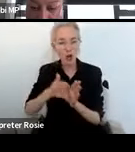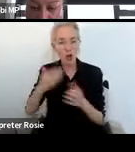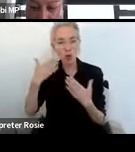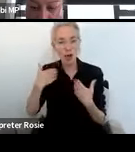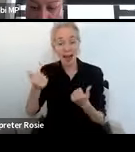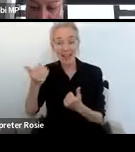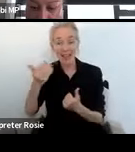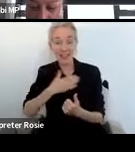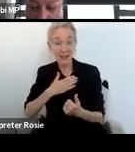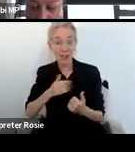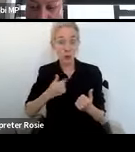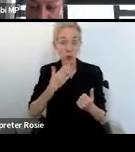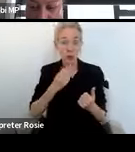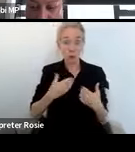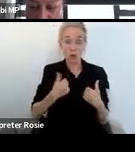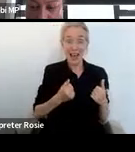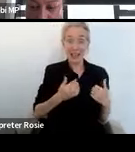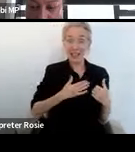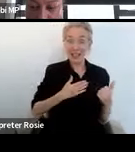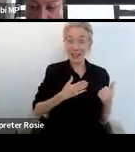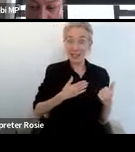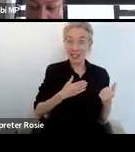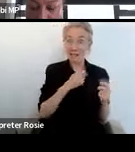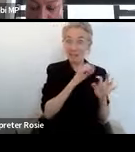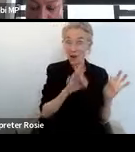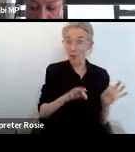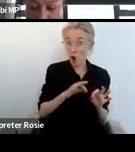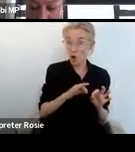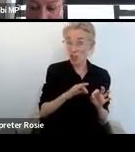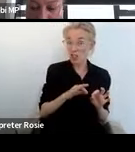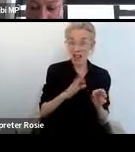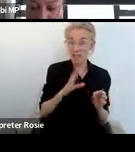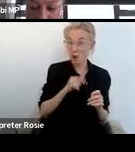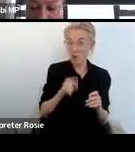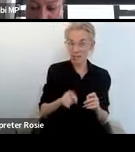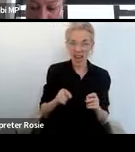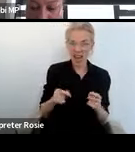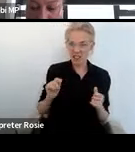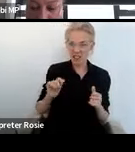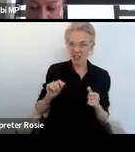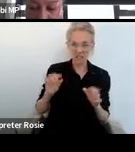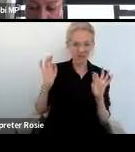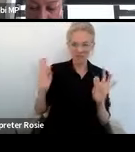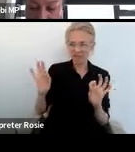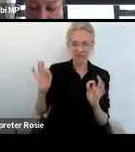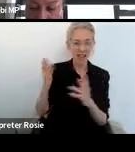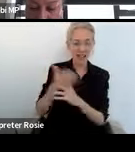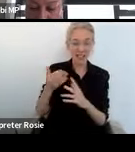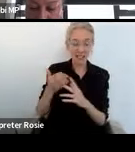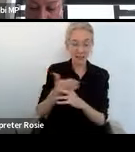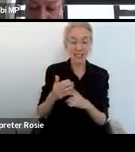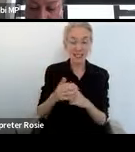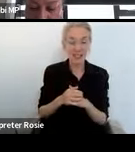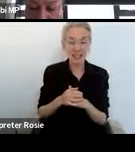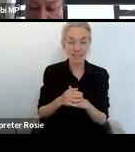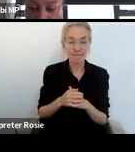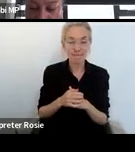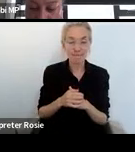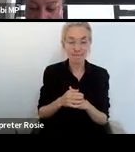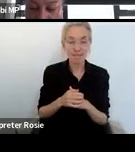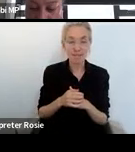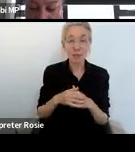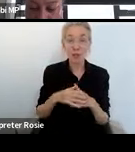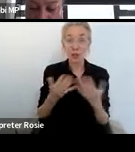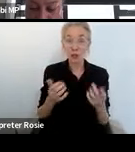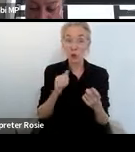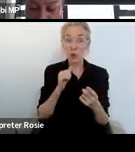it into play in the business, and it's just not a problem. And here's the kicker: when you look there, there are actually not that